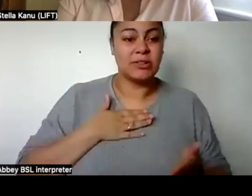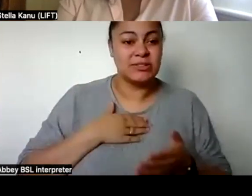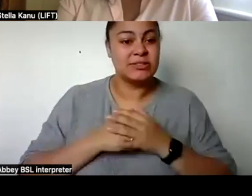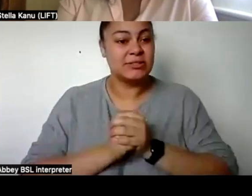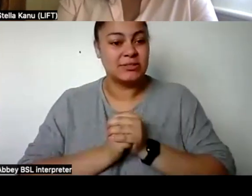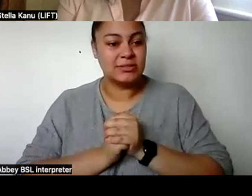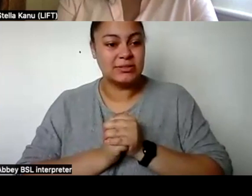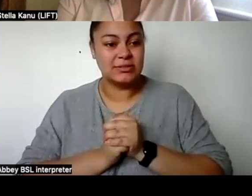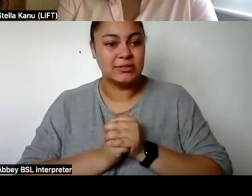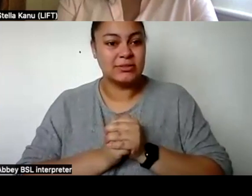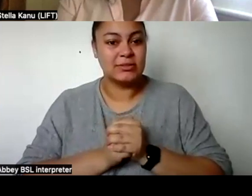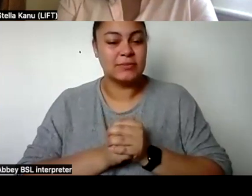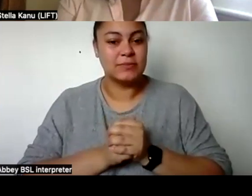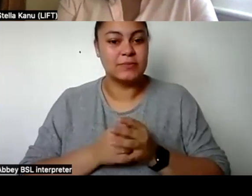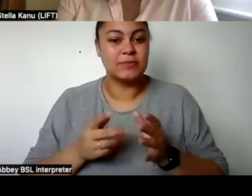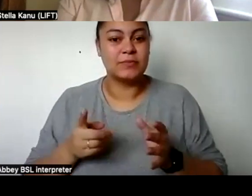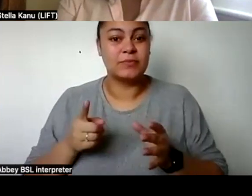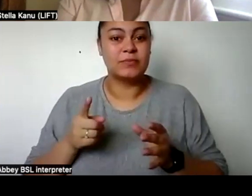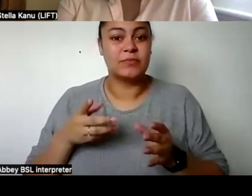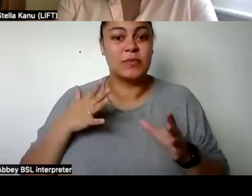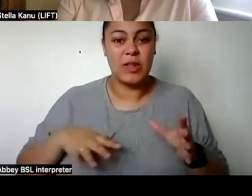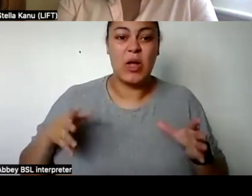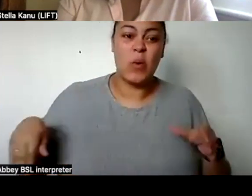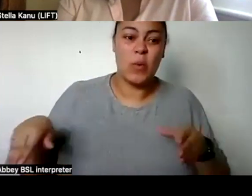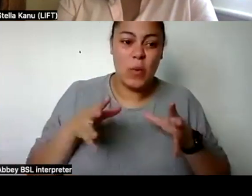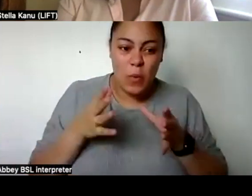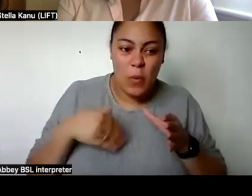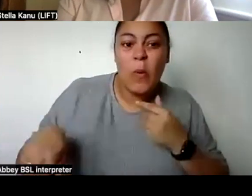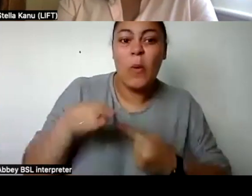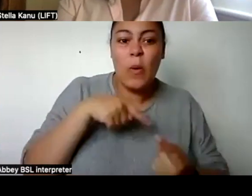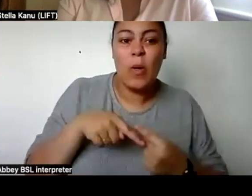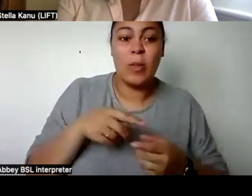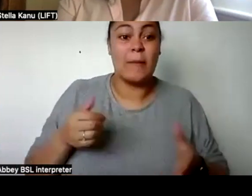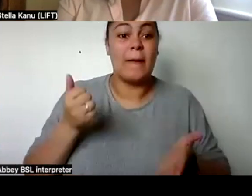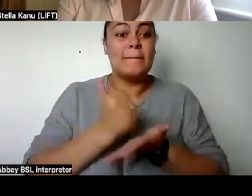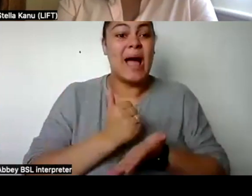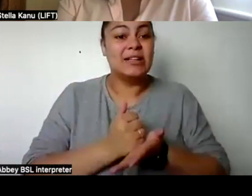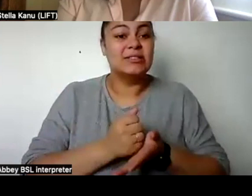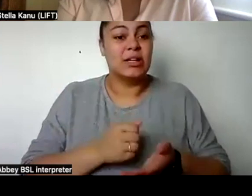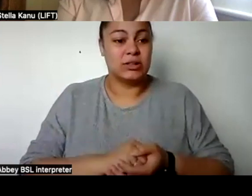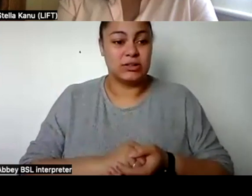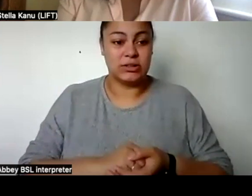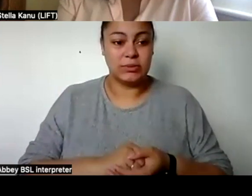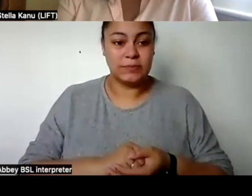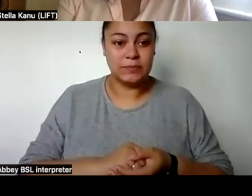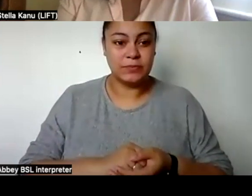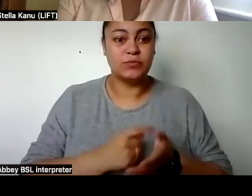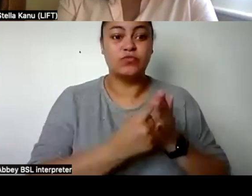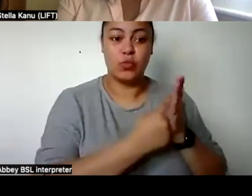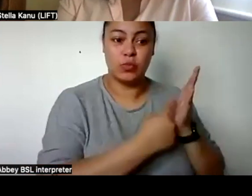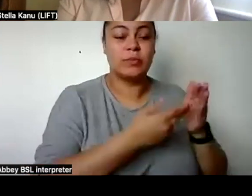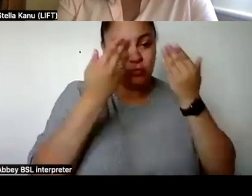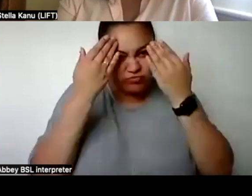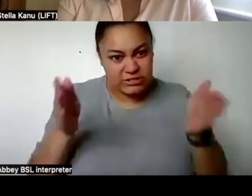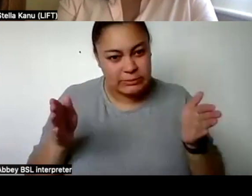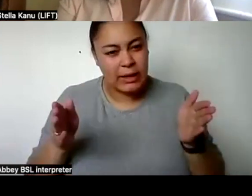action will need all of us, this is our basic code of conduct for today. Please respect and value